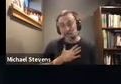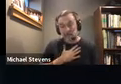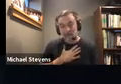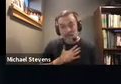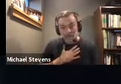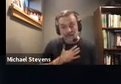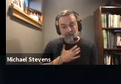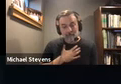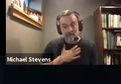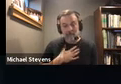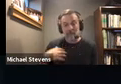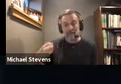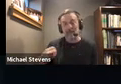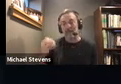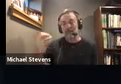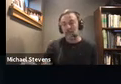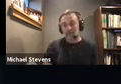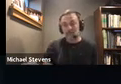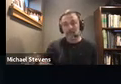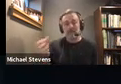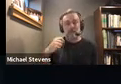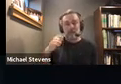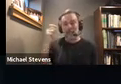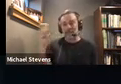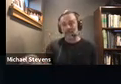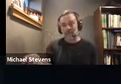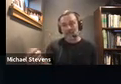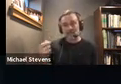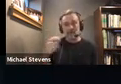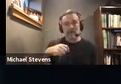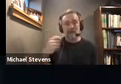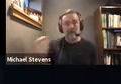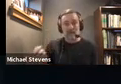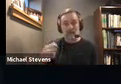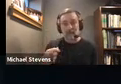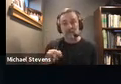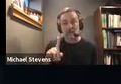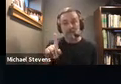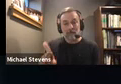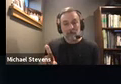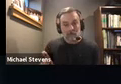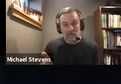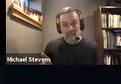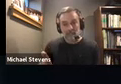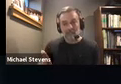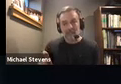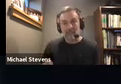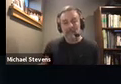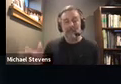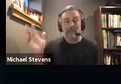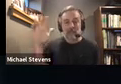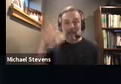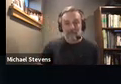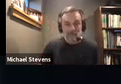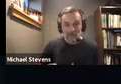uncomfortable with the output that's coming from there. And so they have a human who they have to send that to. And it's a project back and forth minimum of one day there.